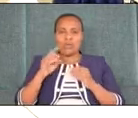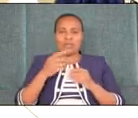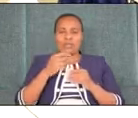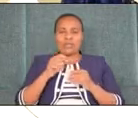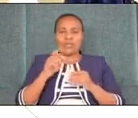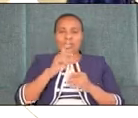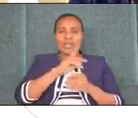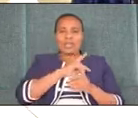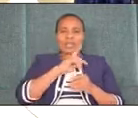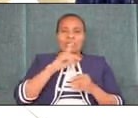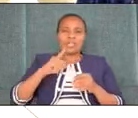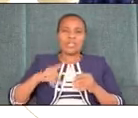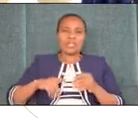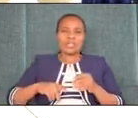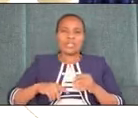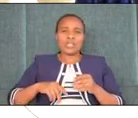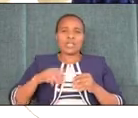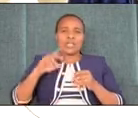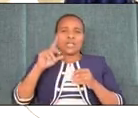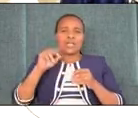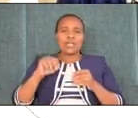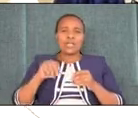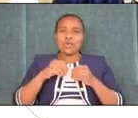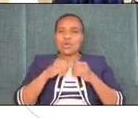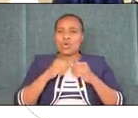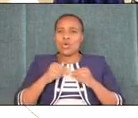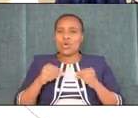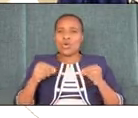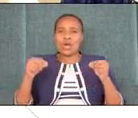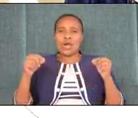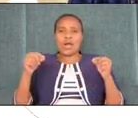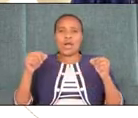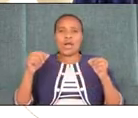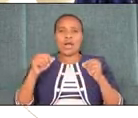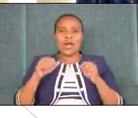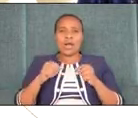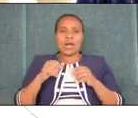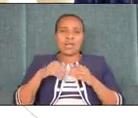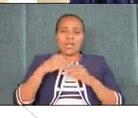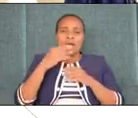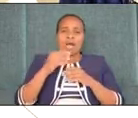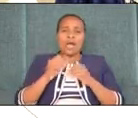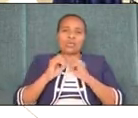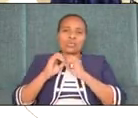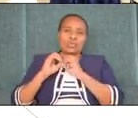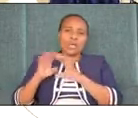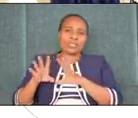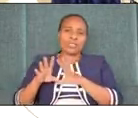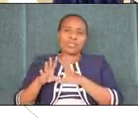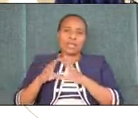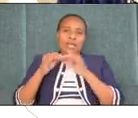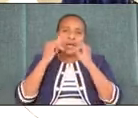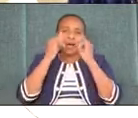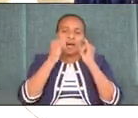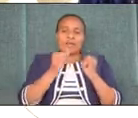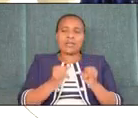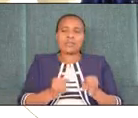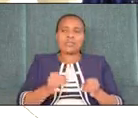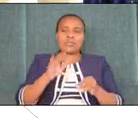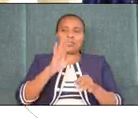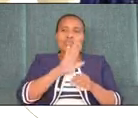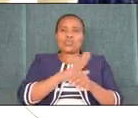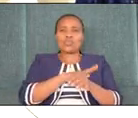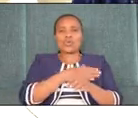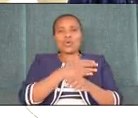house of the King, no longer an outcast,